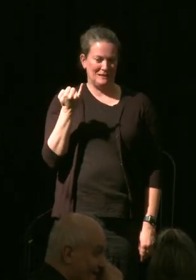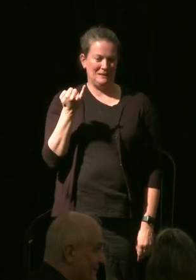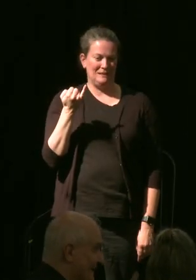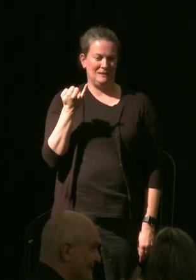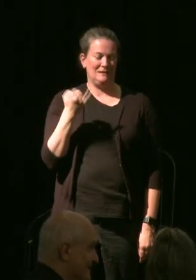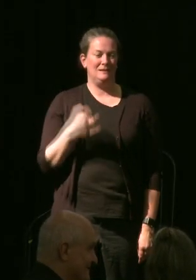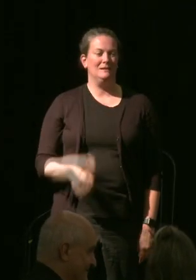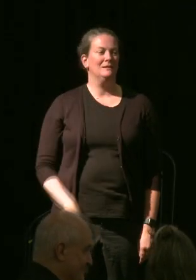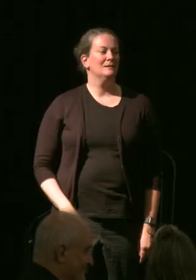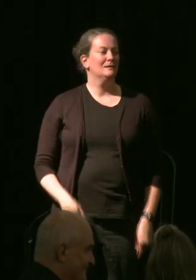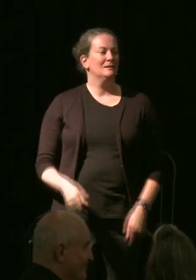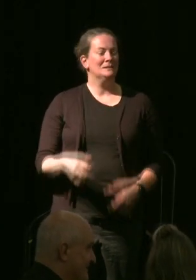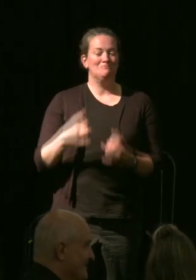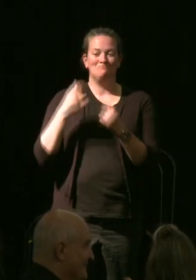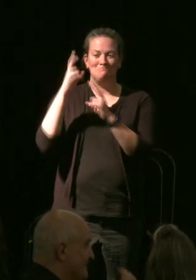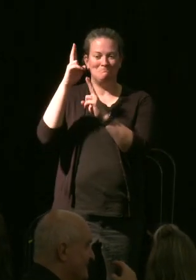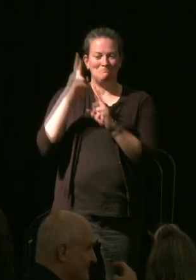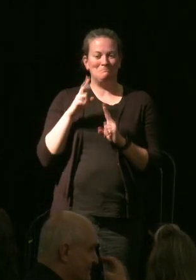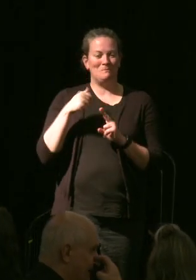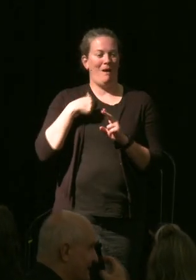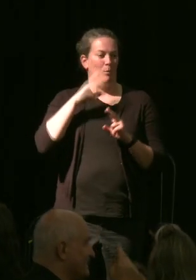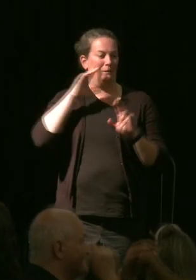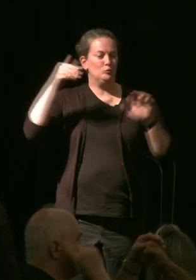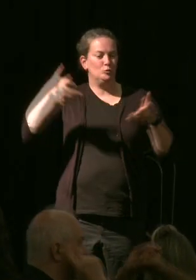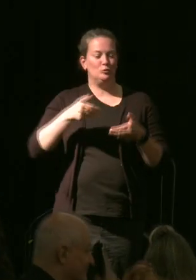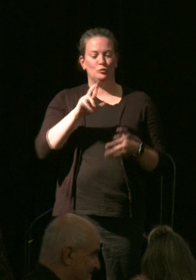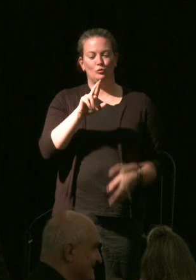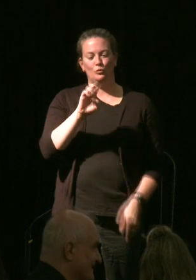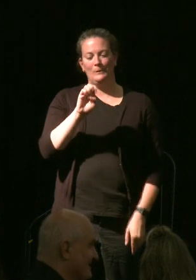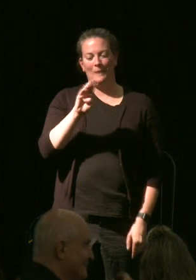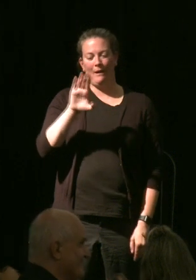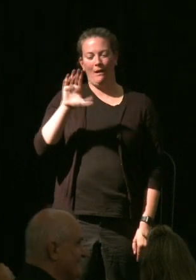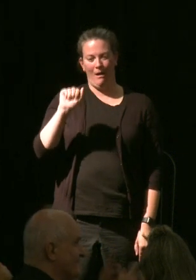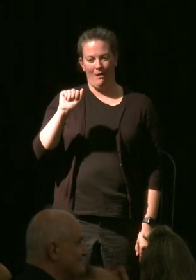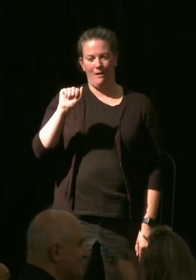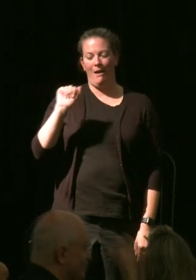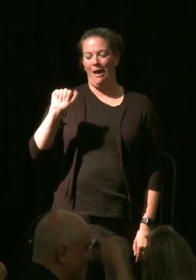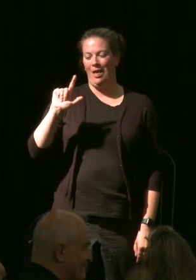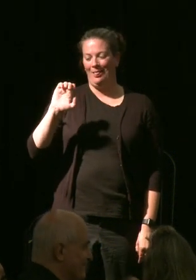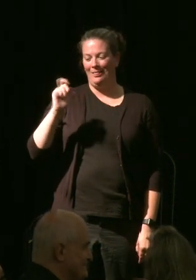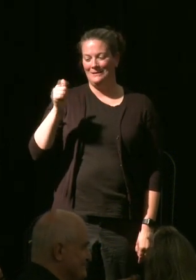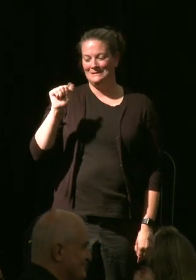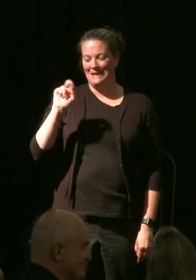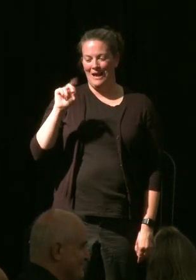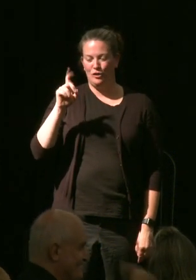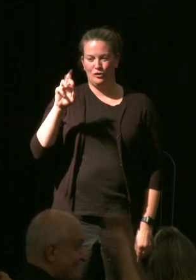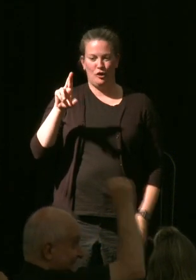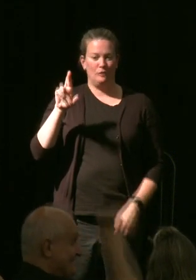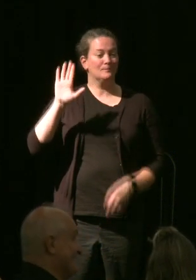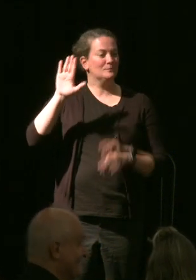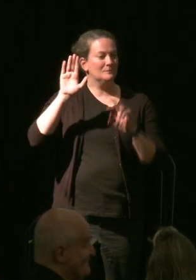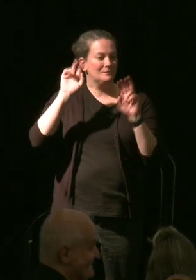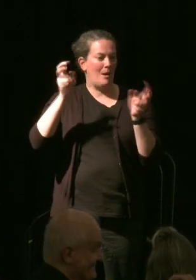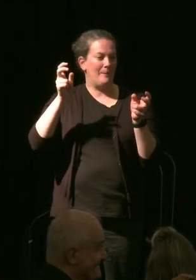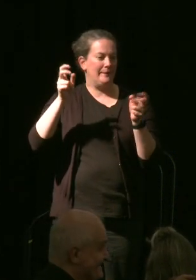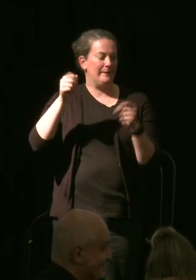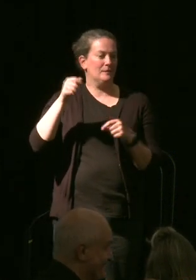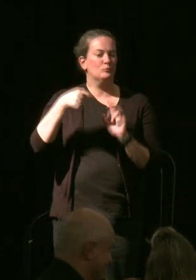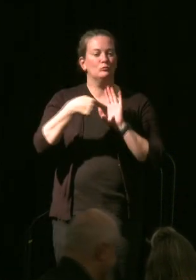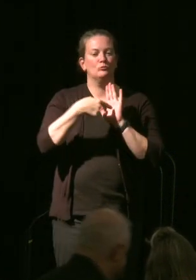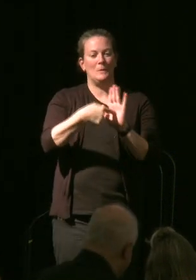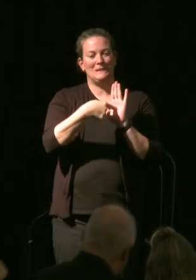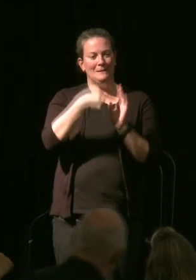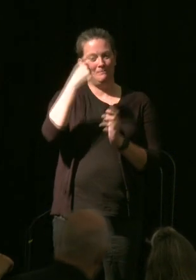to introduce you all to Rebecca Alexander, whose topic is addressing mental health and in the needs of the